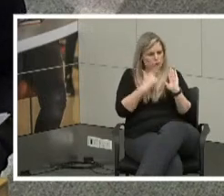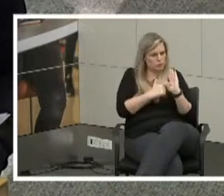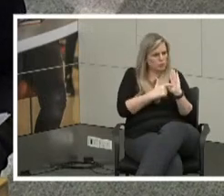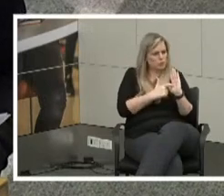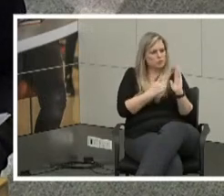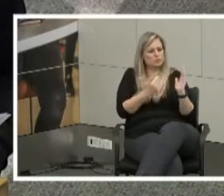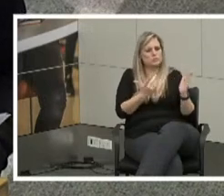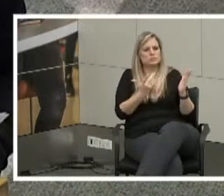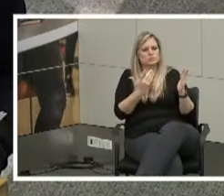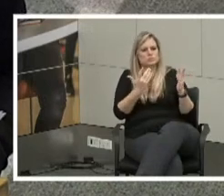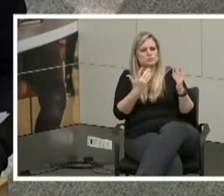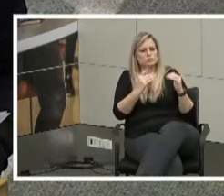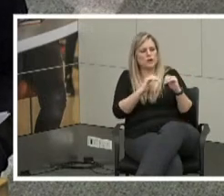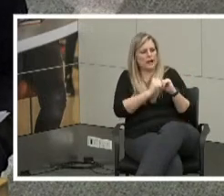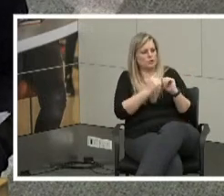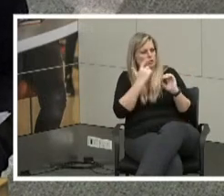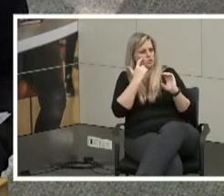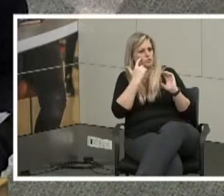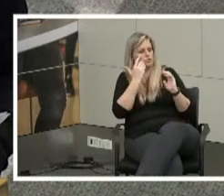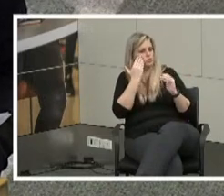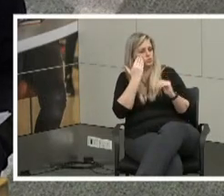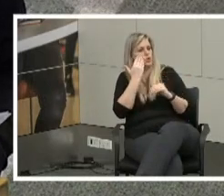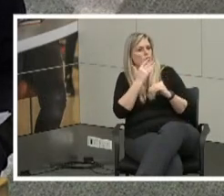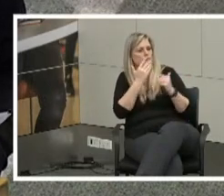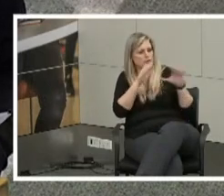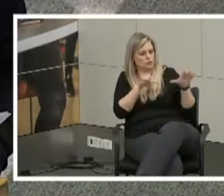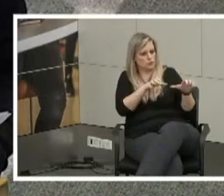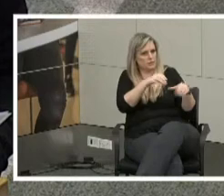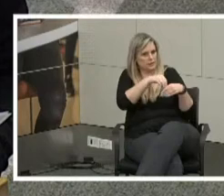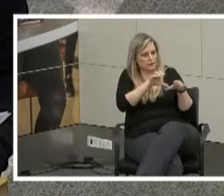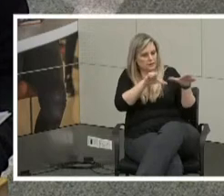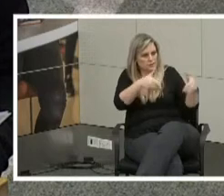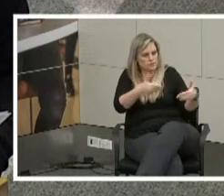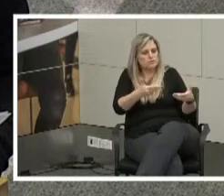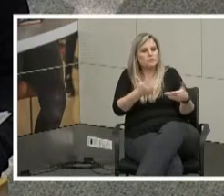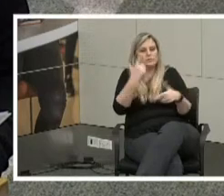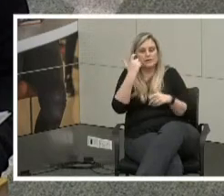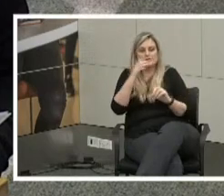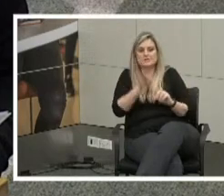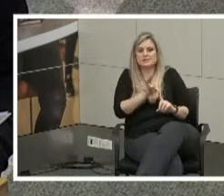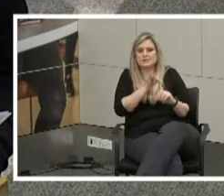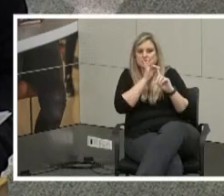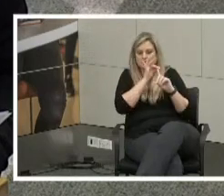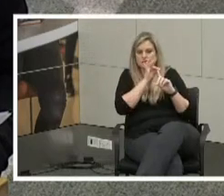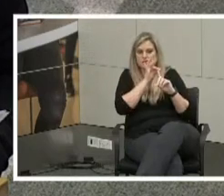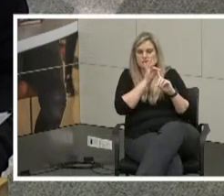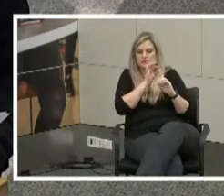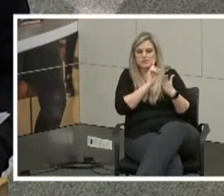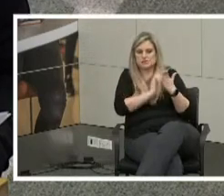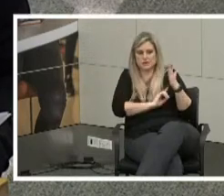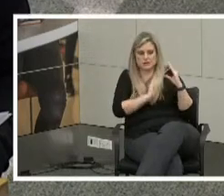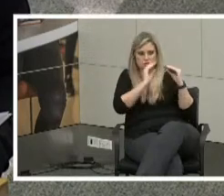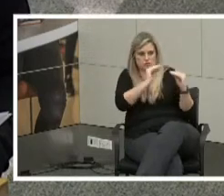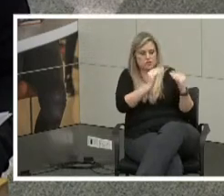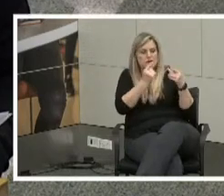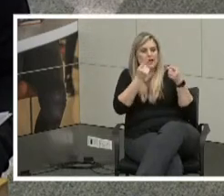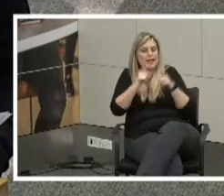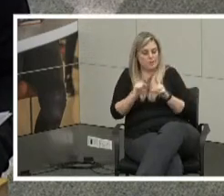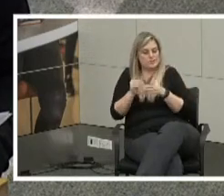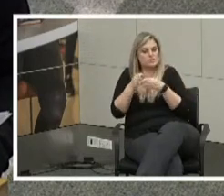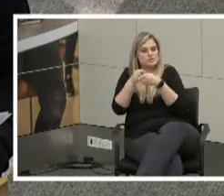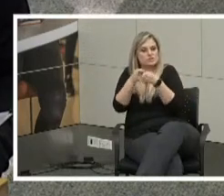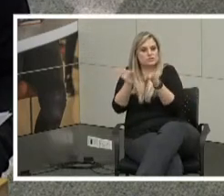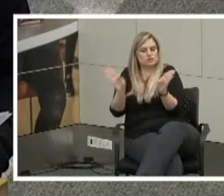classroom um and what would that look because it looks specially designed instruction happens in a general Ed